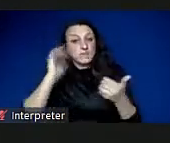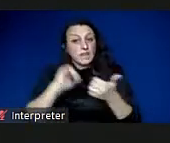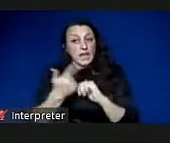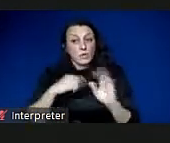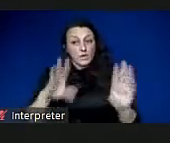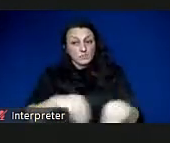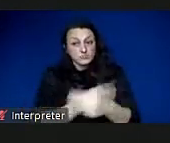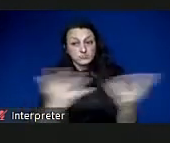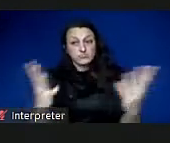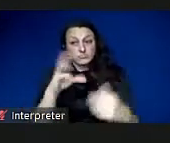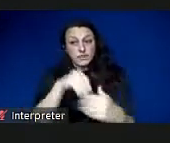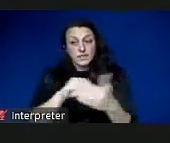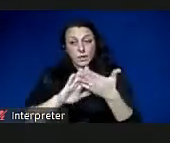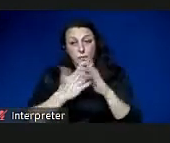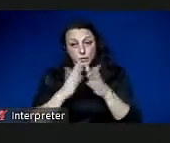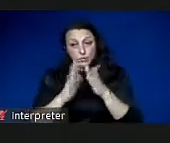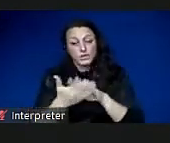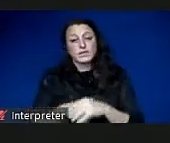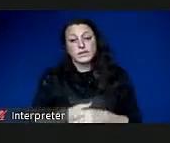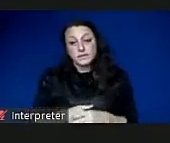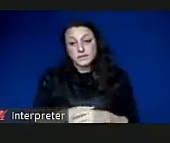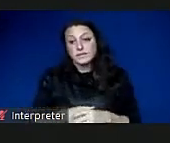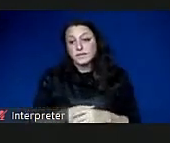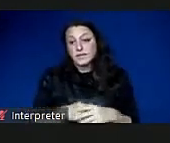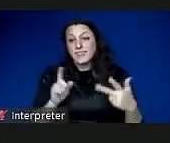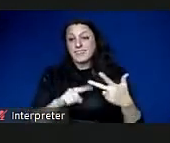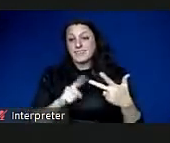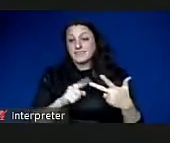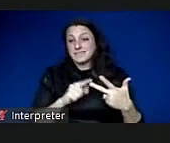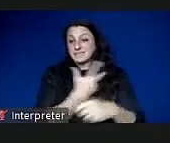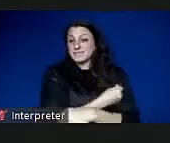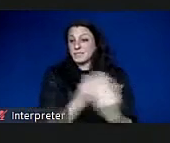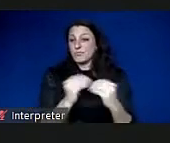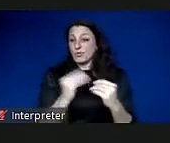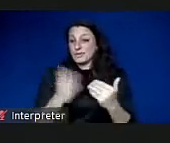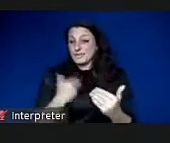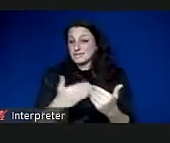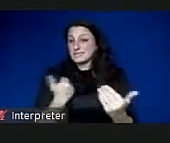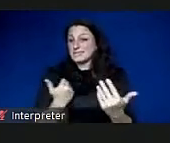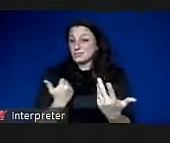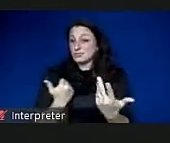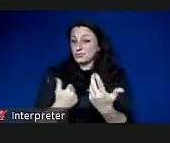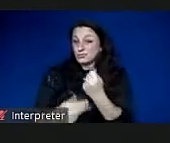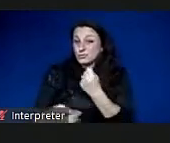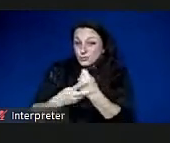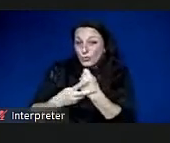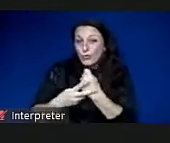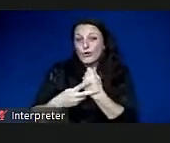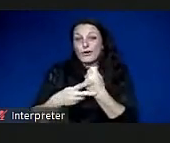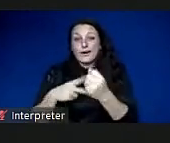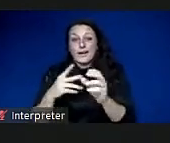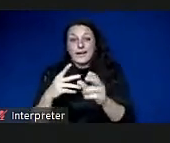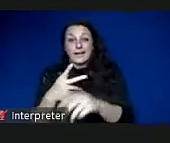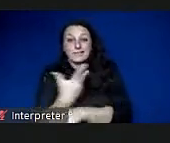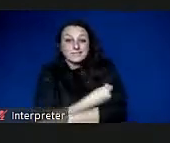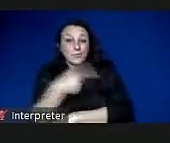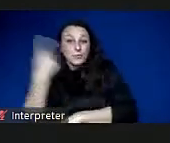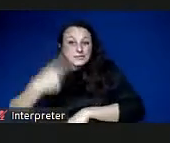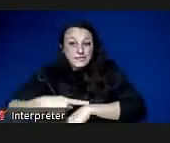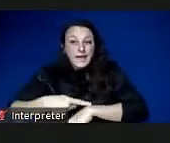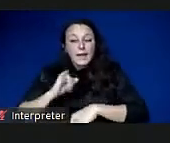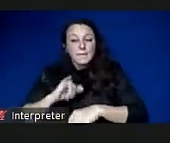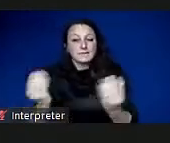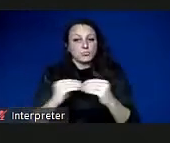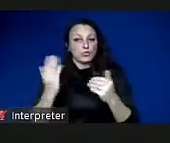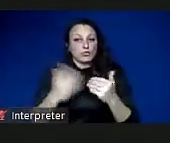community. A vaccine that is much easier to work with is obviously easier to bring into the community. And so I think that is one of the